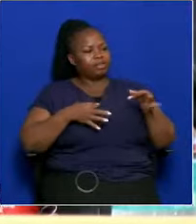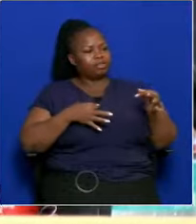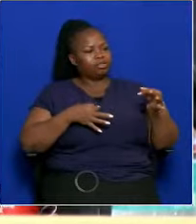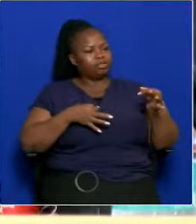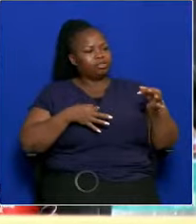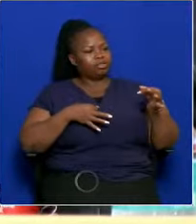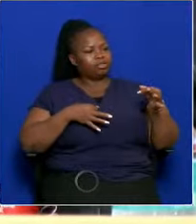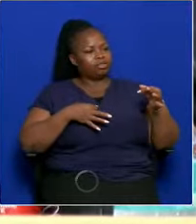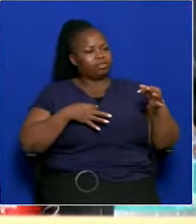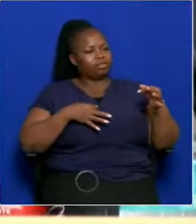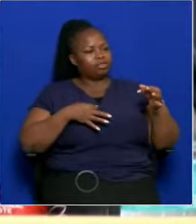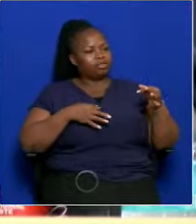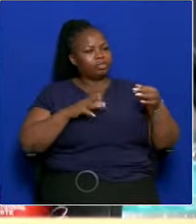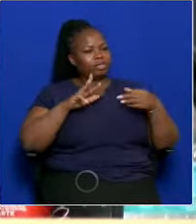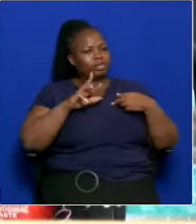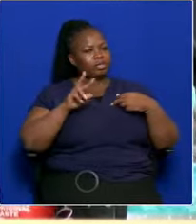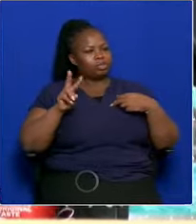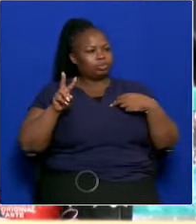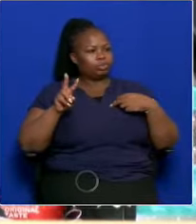92.